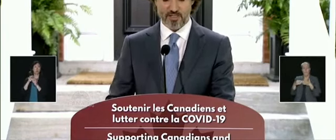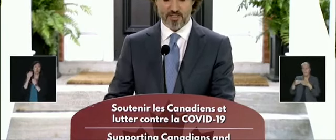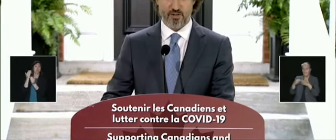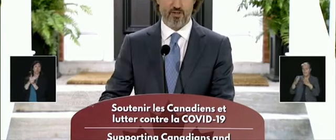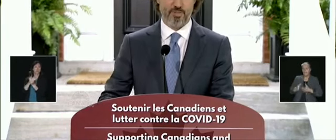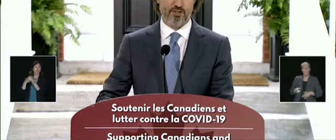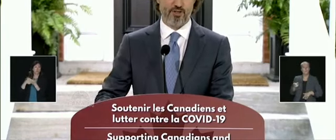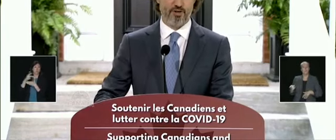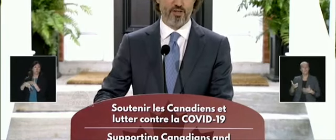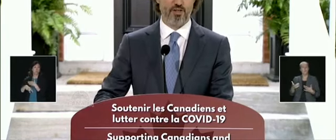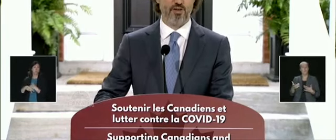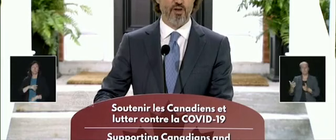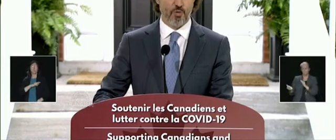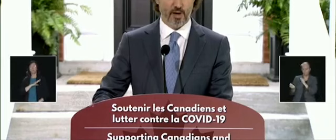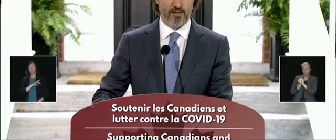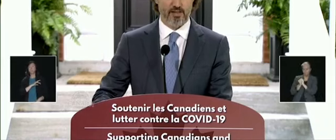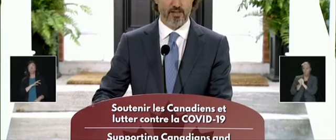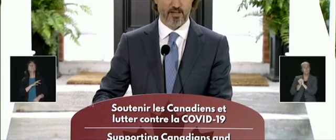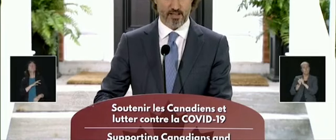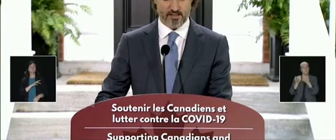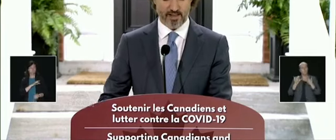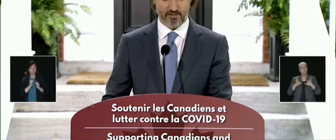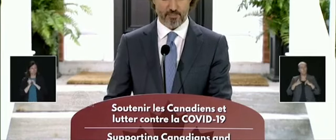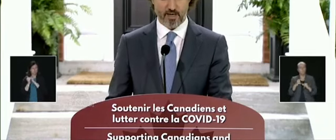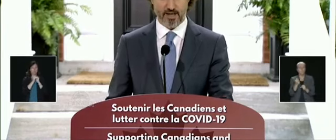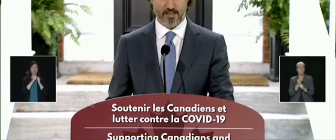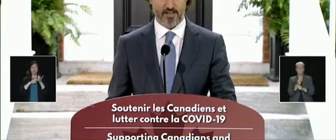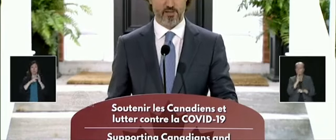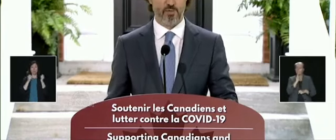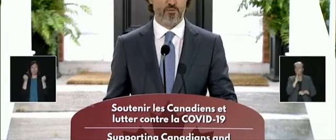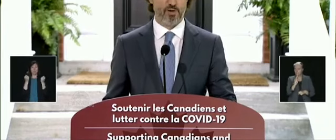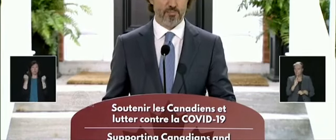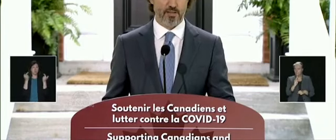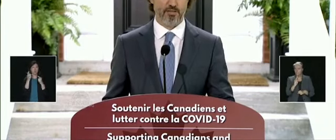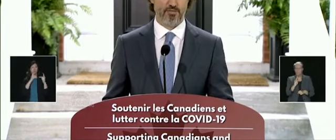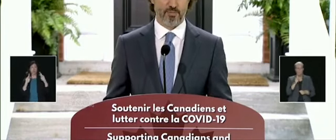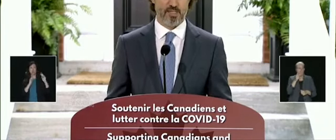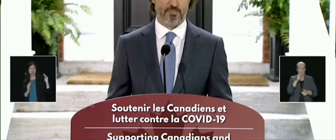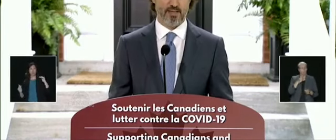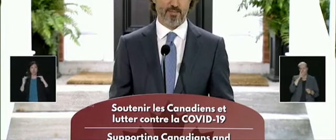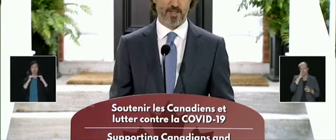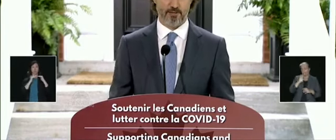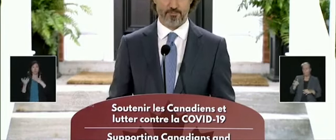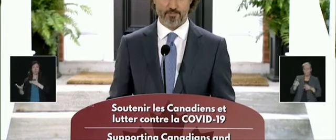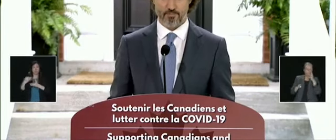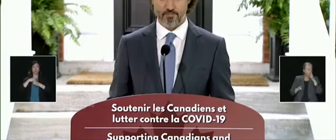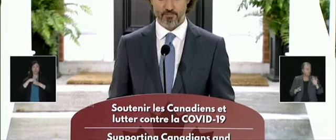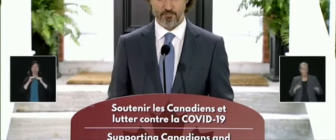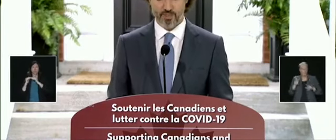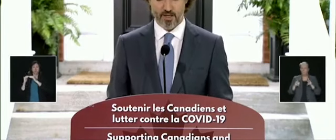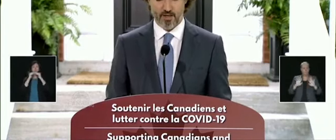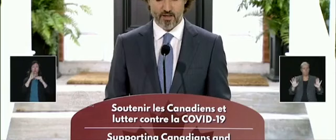We'll continue to make sure that no one gets left behind as we rebuild from this pandemic.